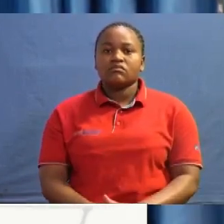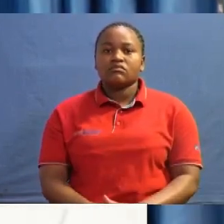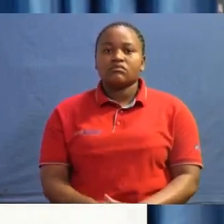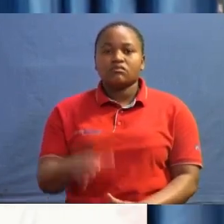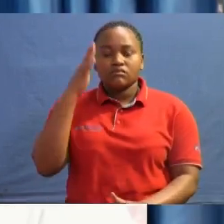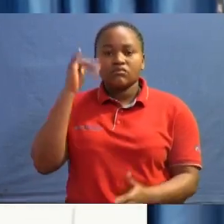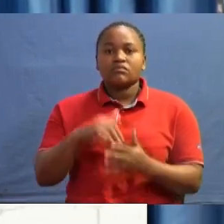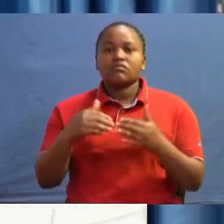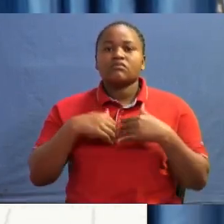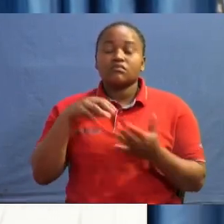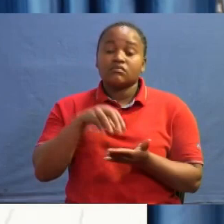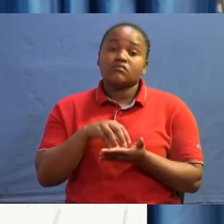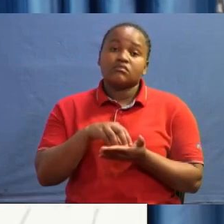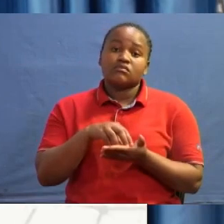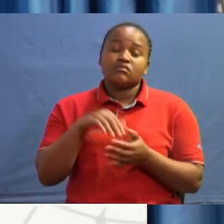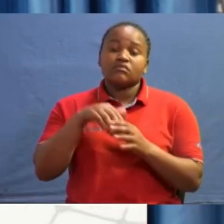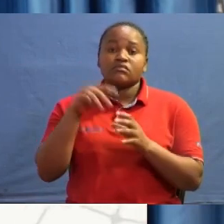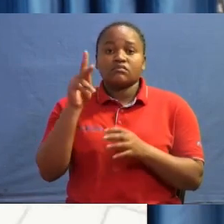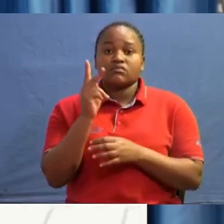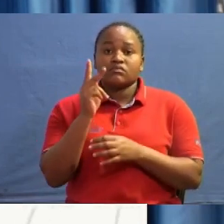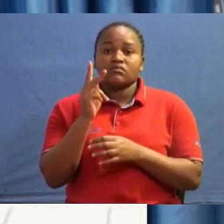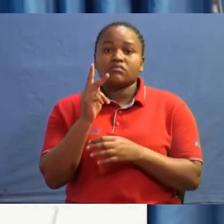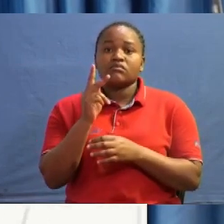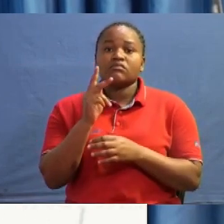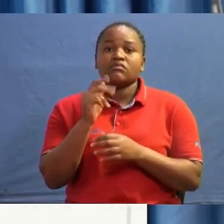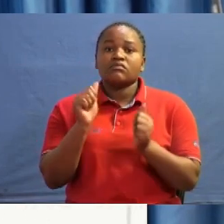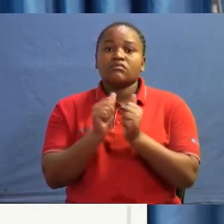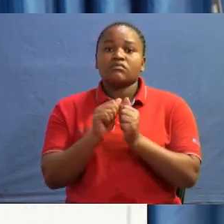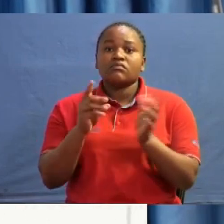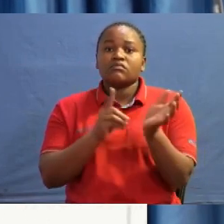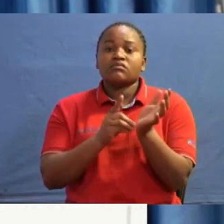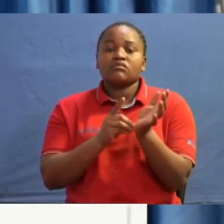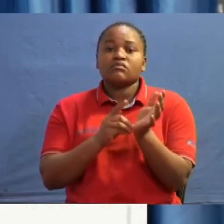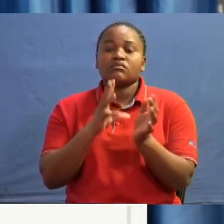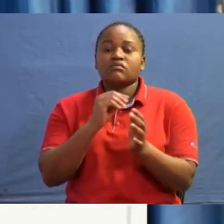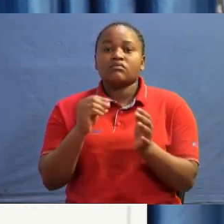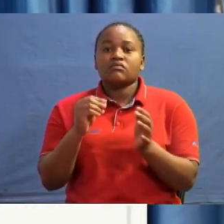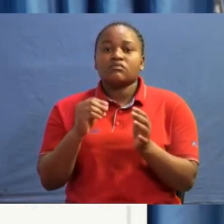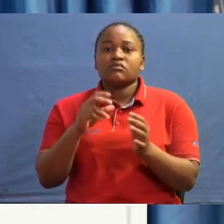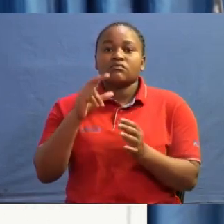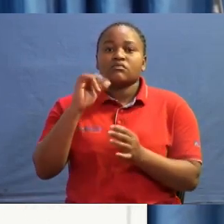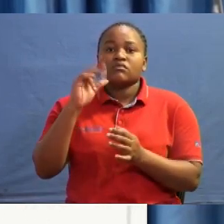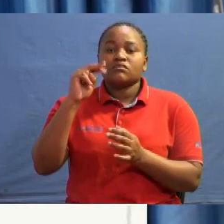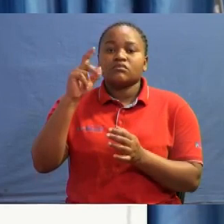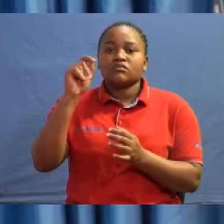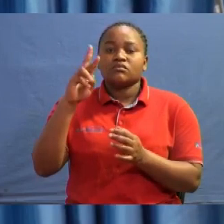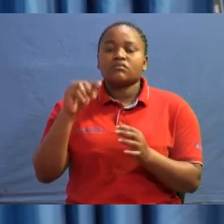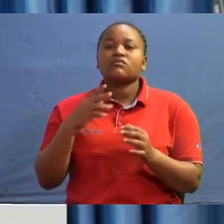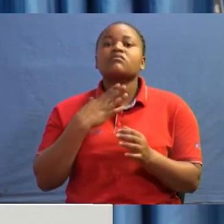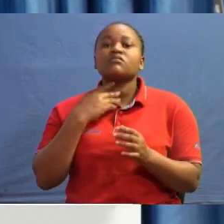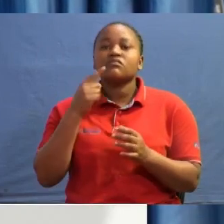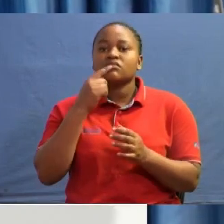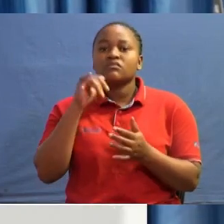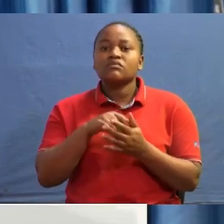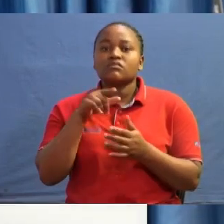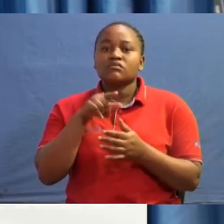I know we have a situation in Kenya with our doctors and interns. I want to implore on